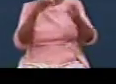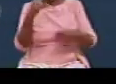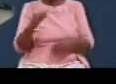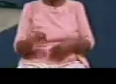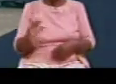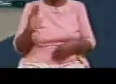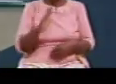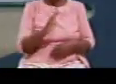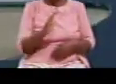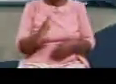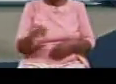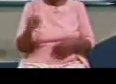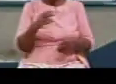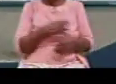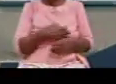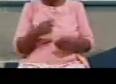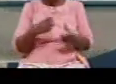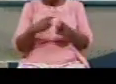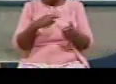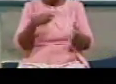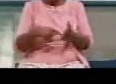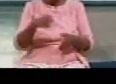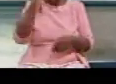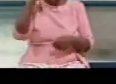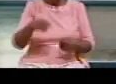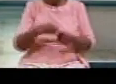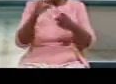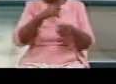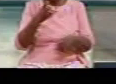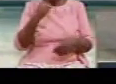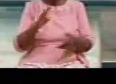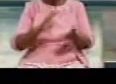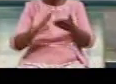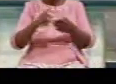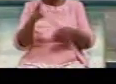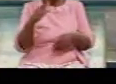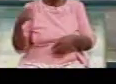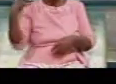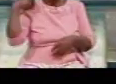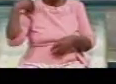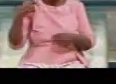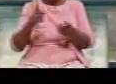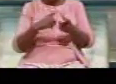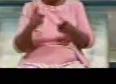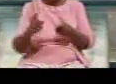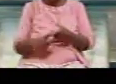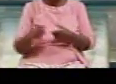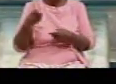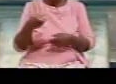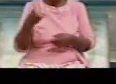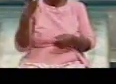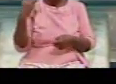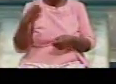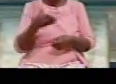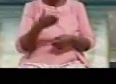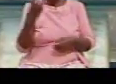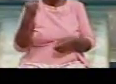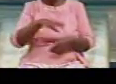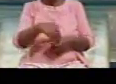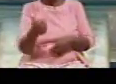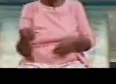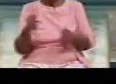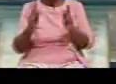in particular in this parable, he was forgiven by the master. And then there was another person that owed him just